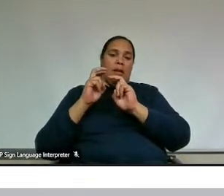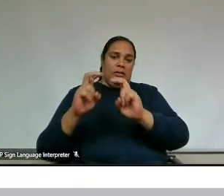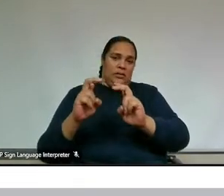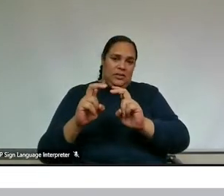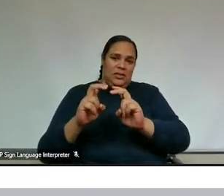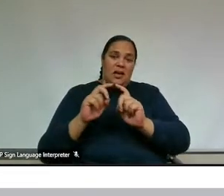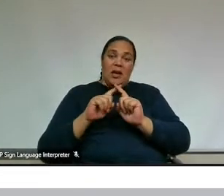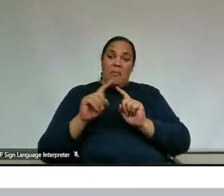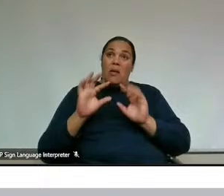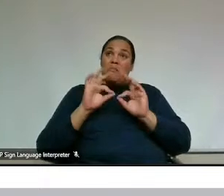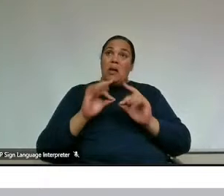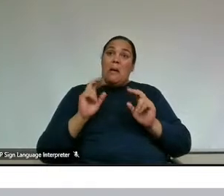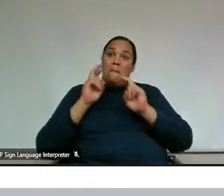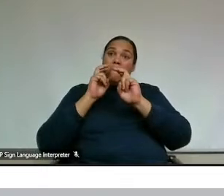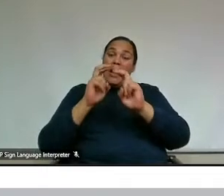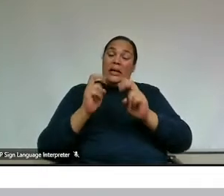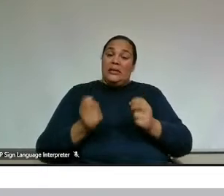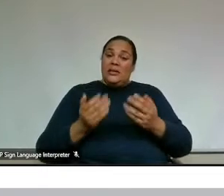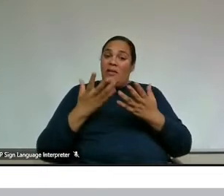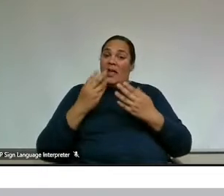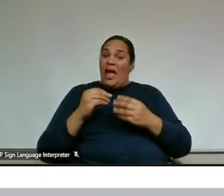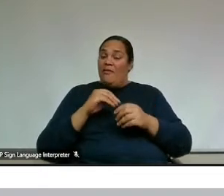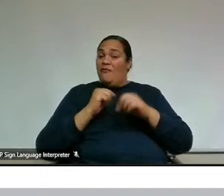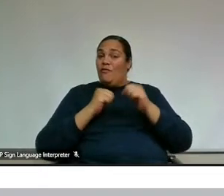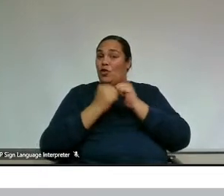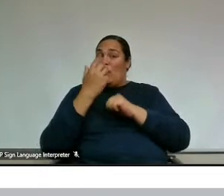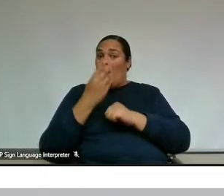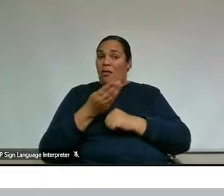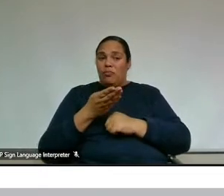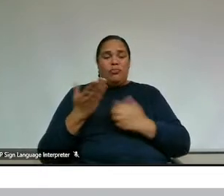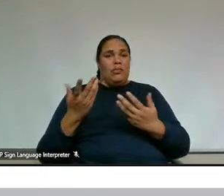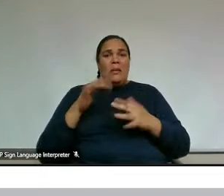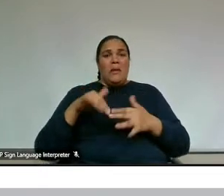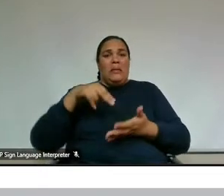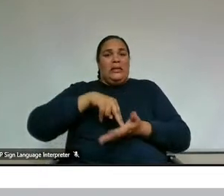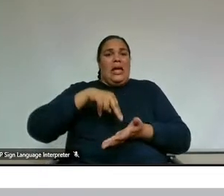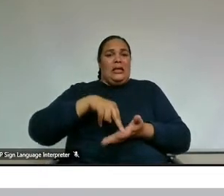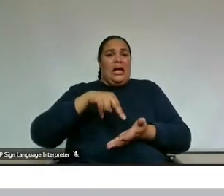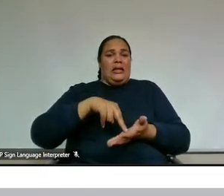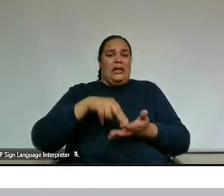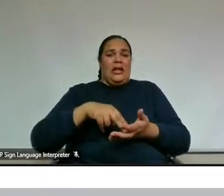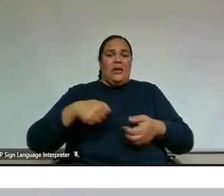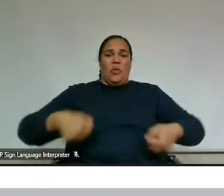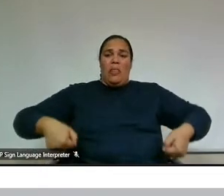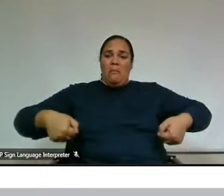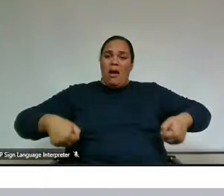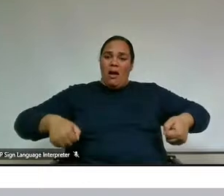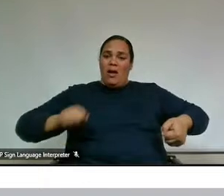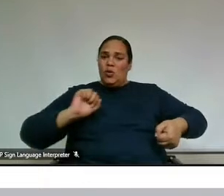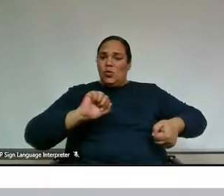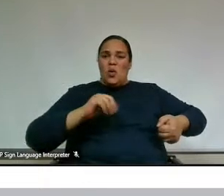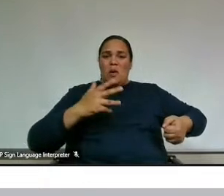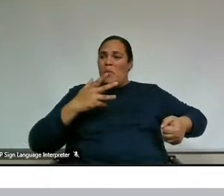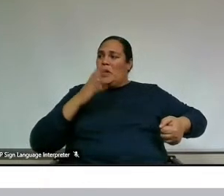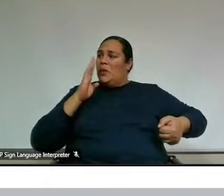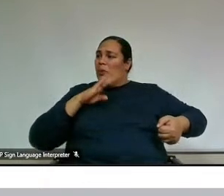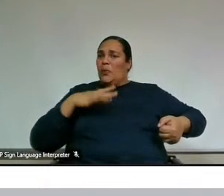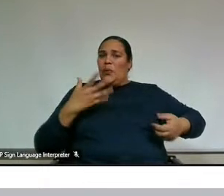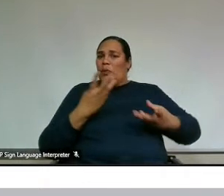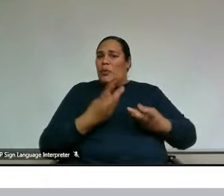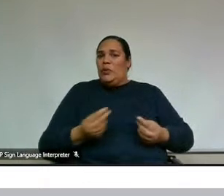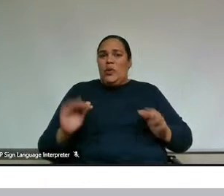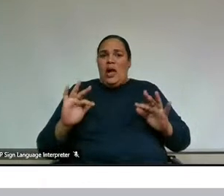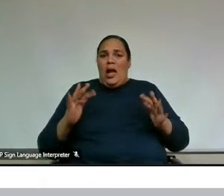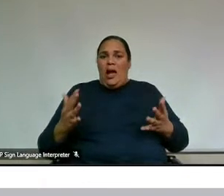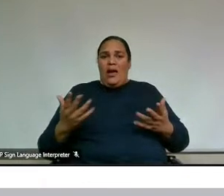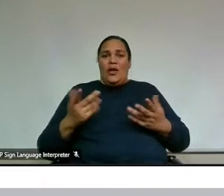no proper bus services and bus infrastructure where people stand in the street with their luggages, and there is no ablution facilities,